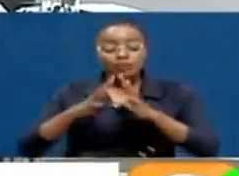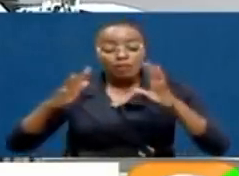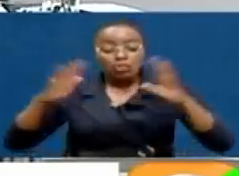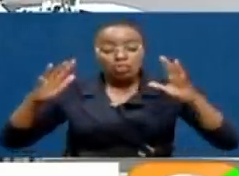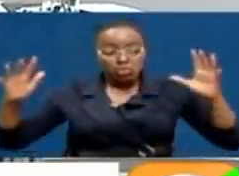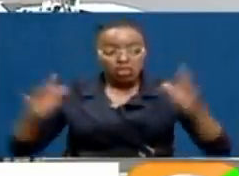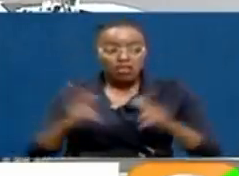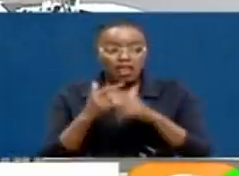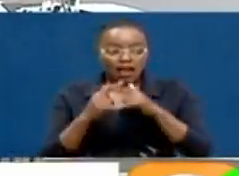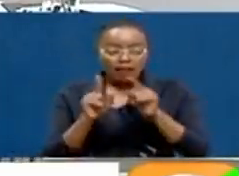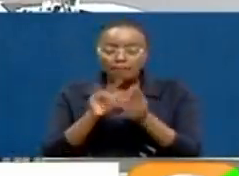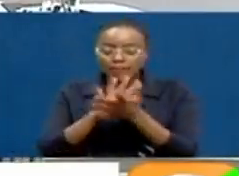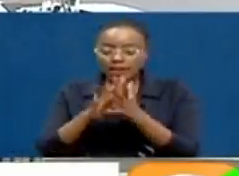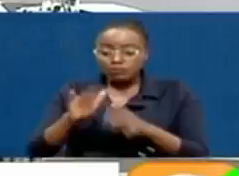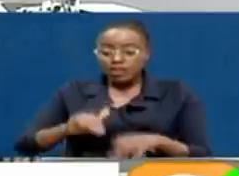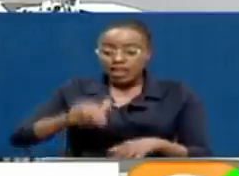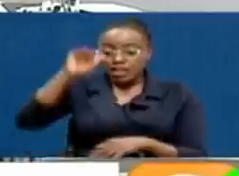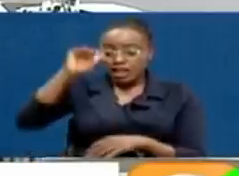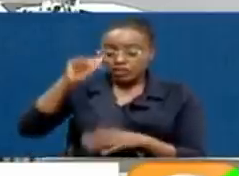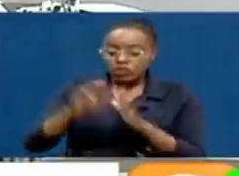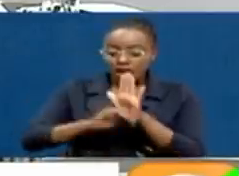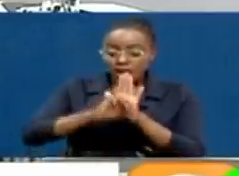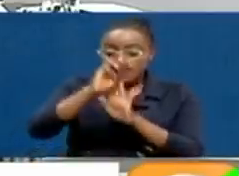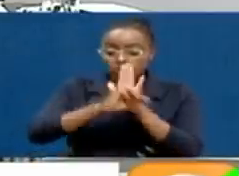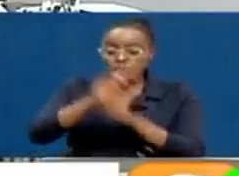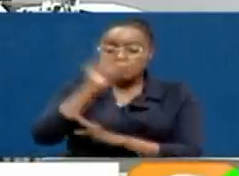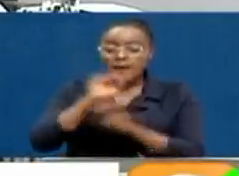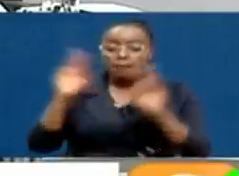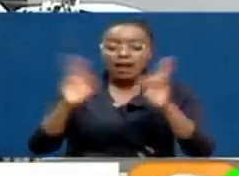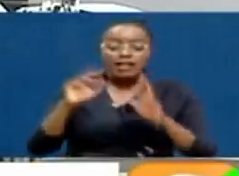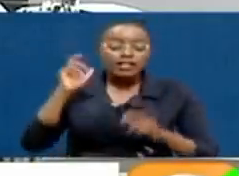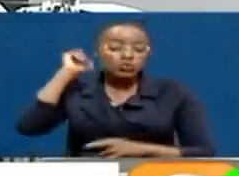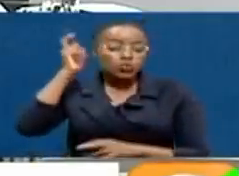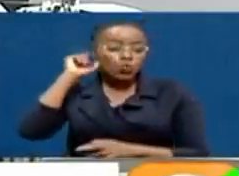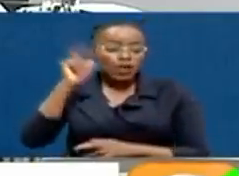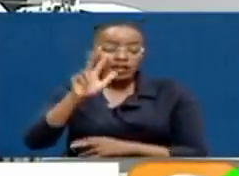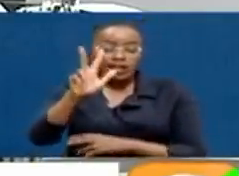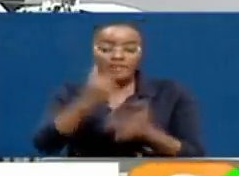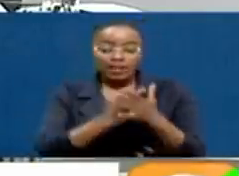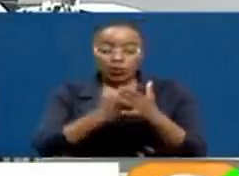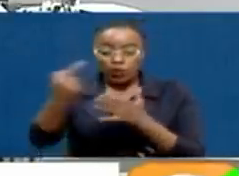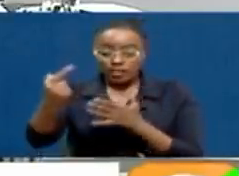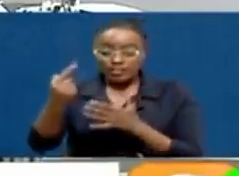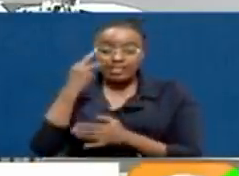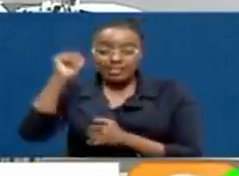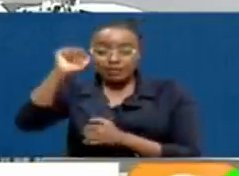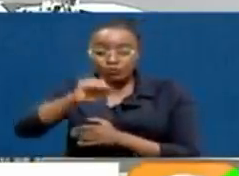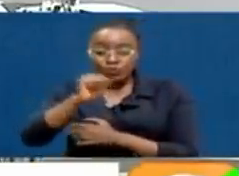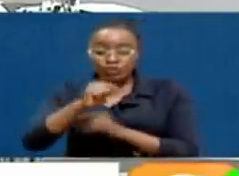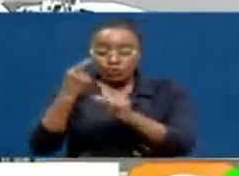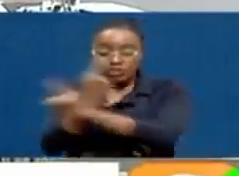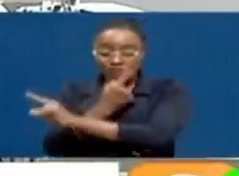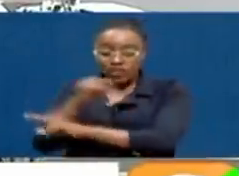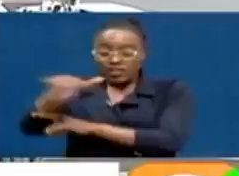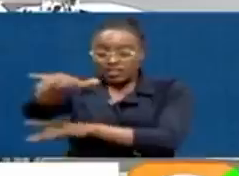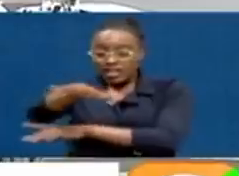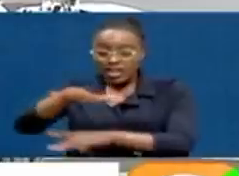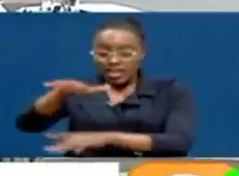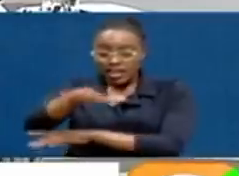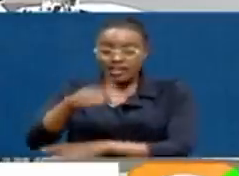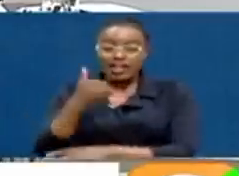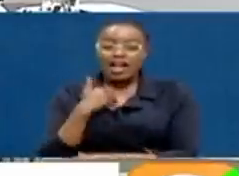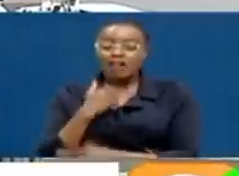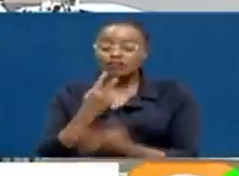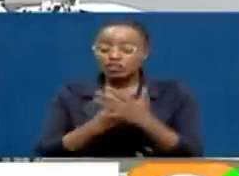And then it becomes an adult and a mature and ready to lay their eggs after at least 3 weeks. So you can see the difference between this part. This eggs hatch